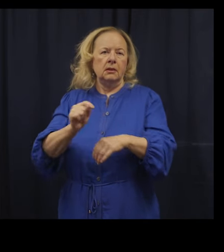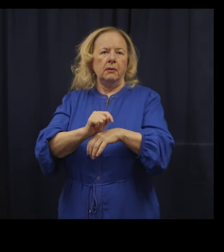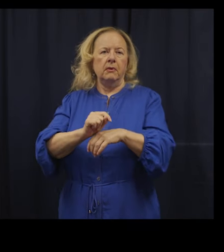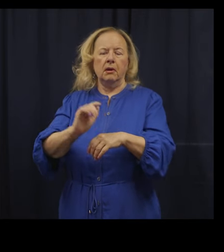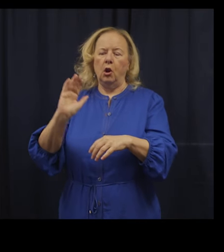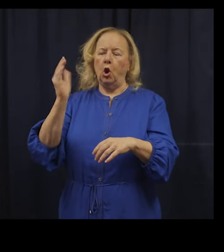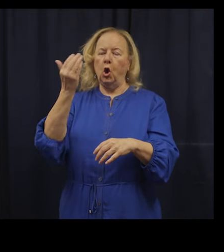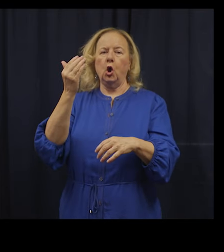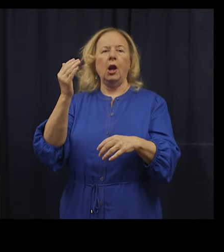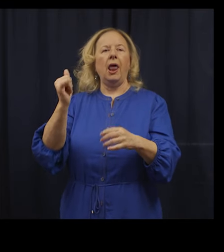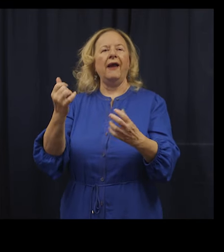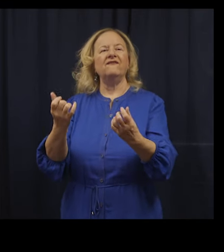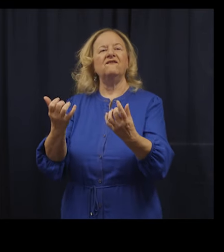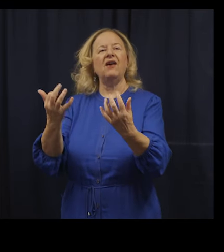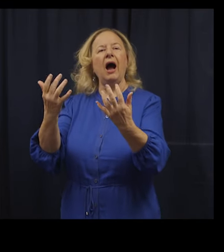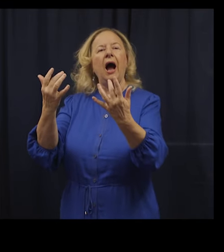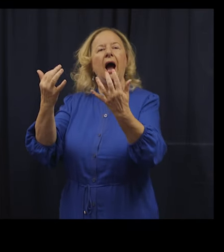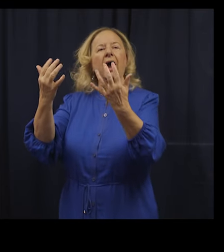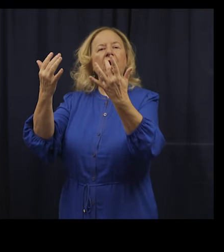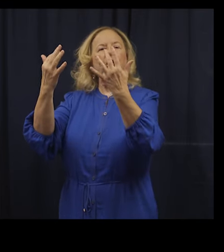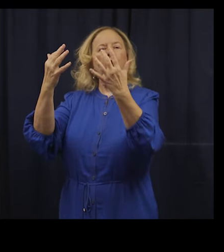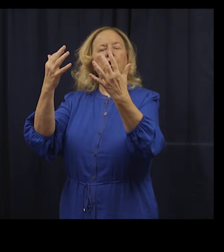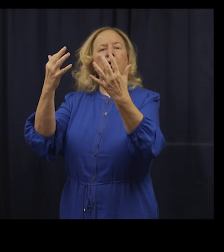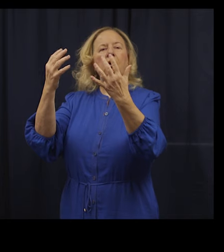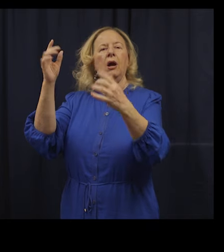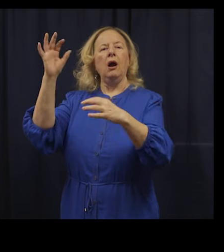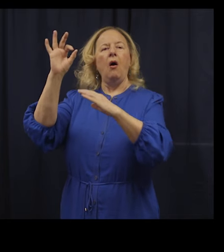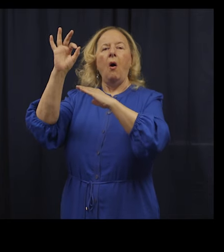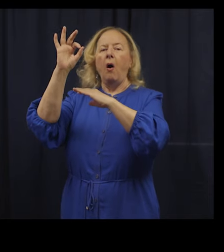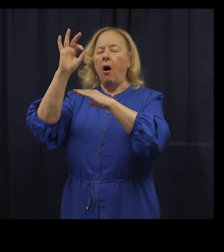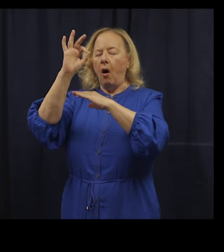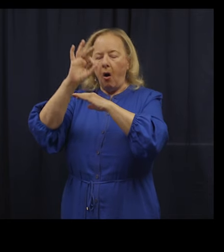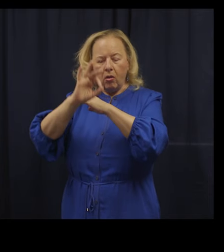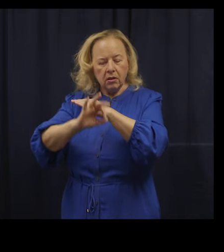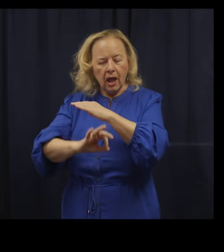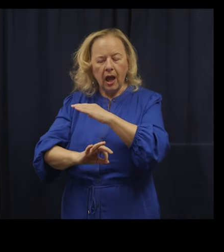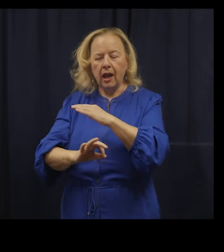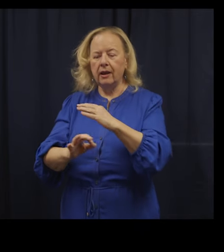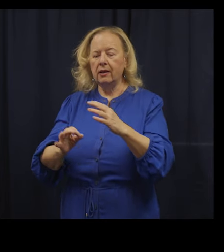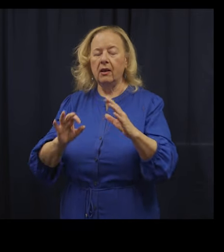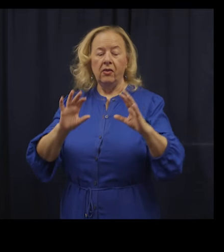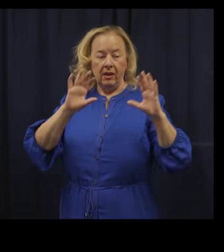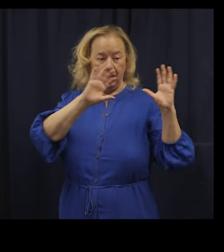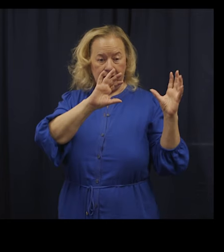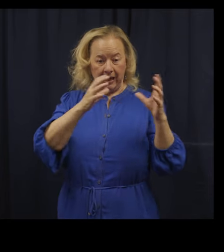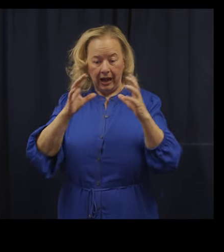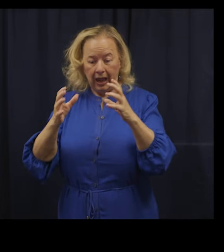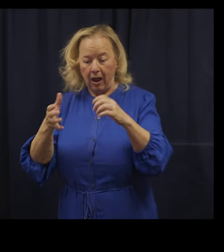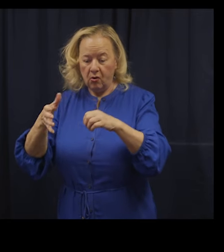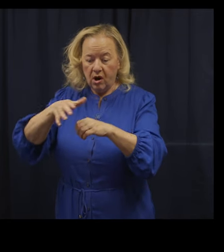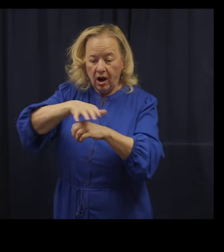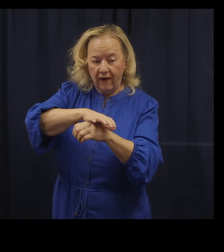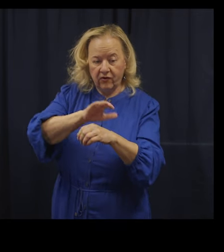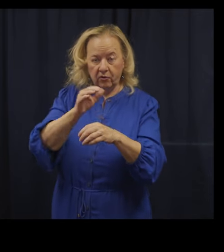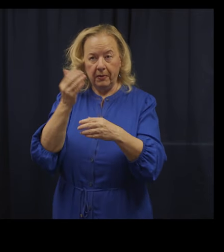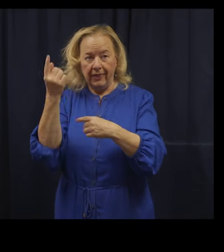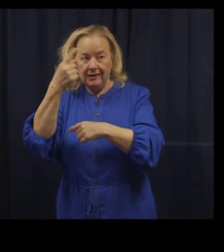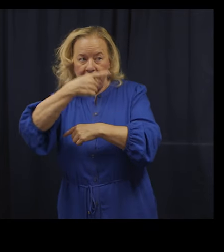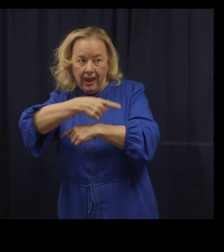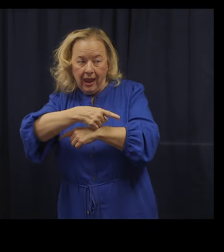of fire until the morning. So it was always that way. The cloud covered it by day and the appearance of fire by